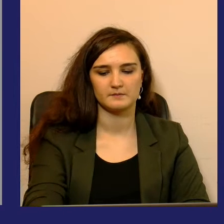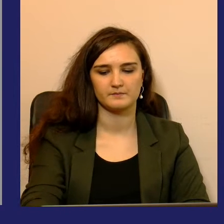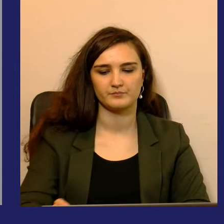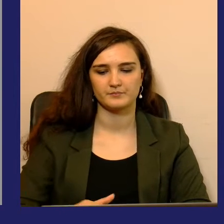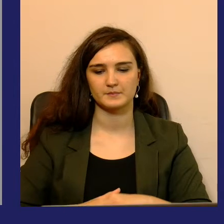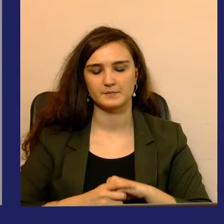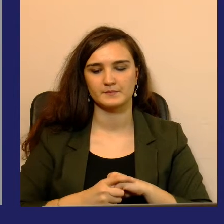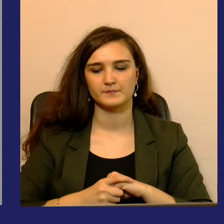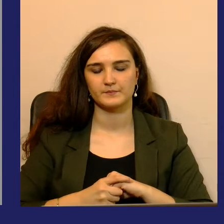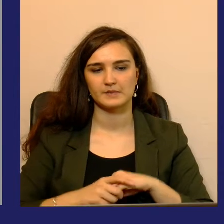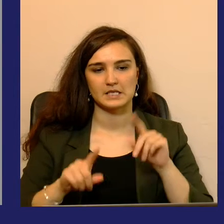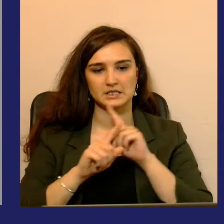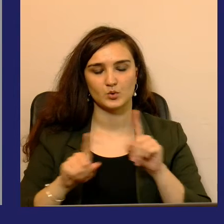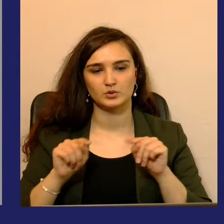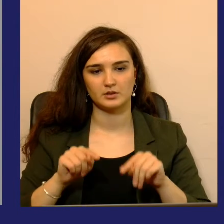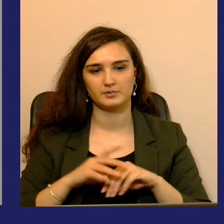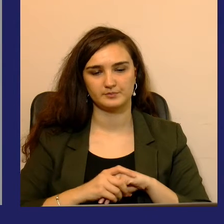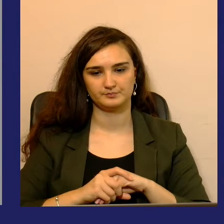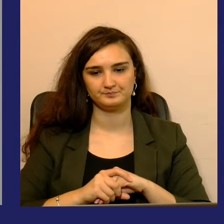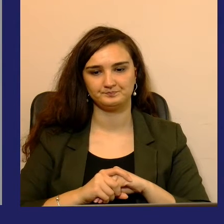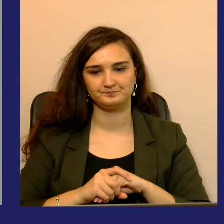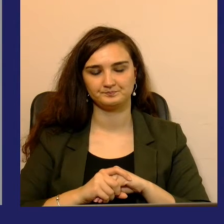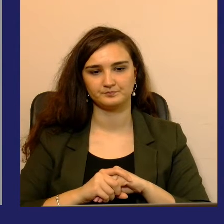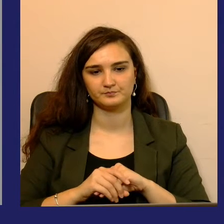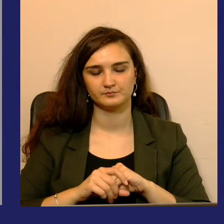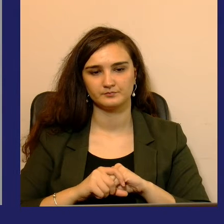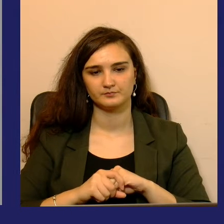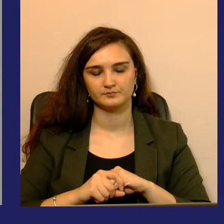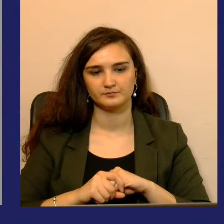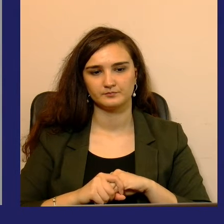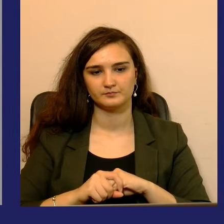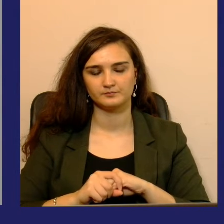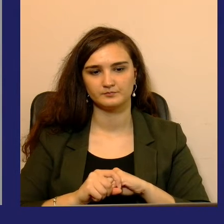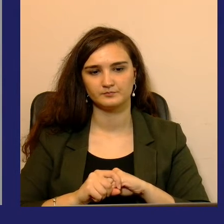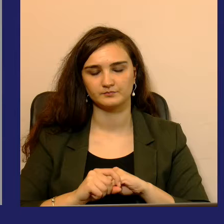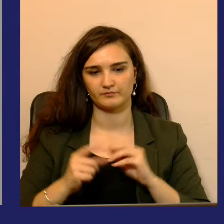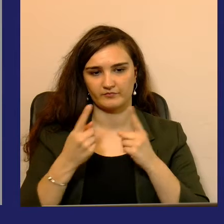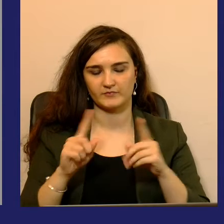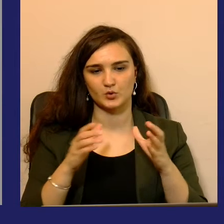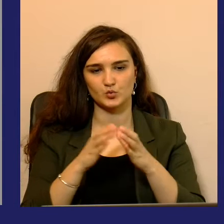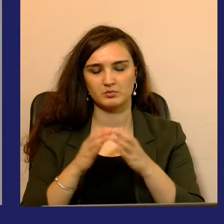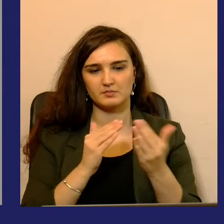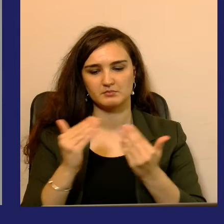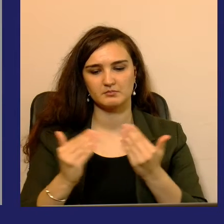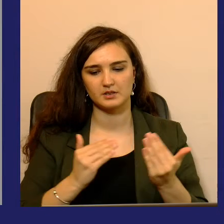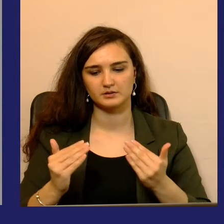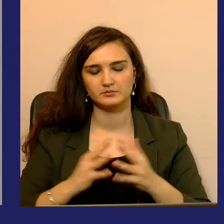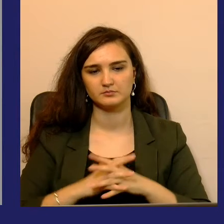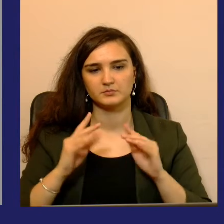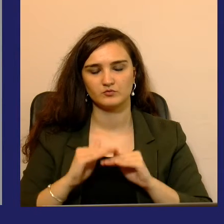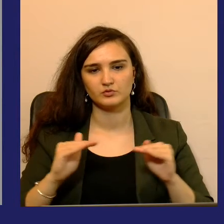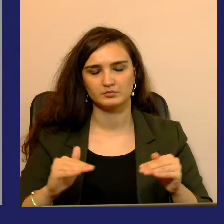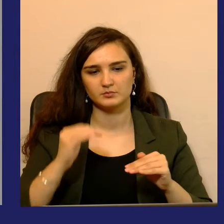vulnerable individuals, persons with disabilities, the elderly, the children with special